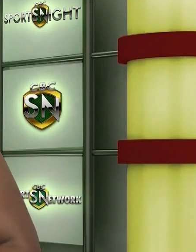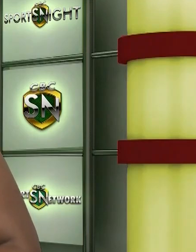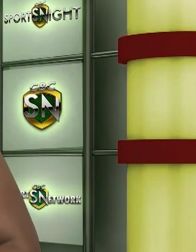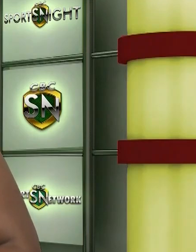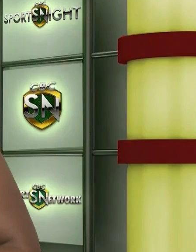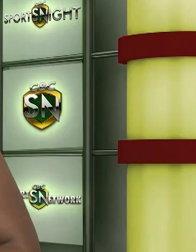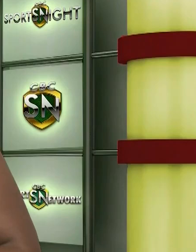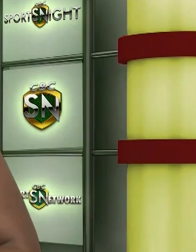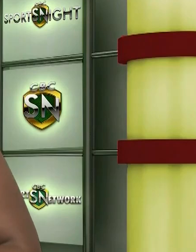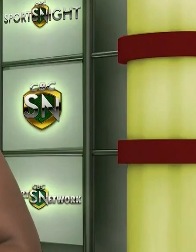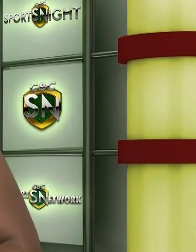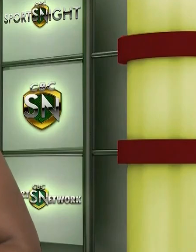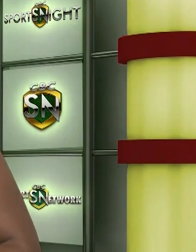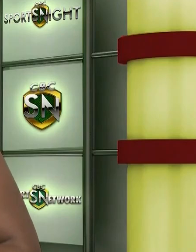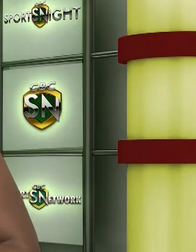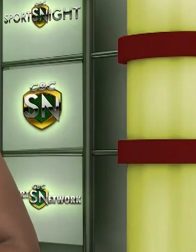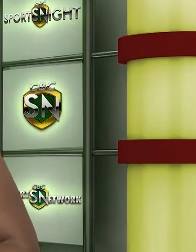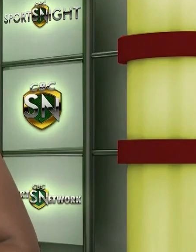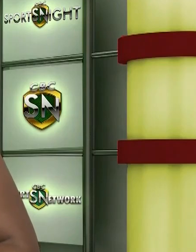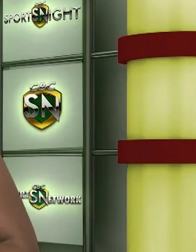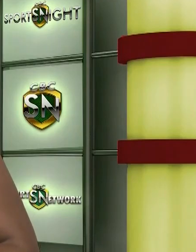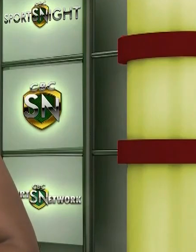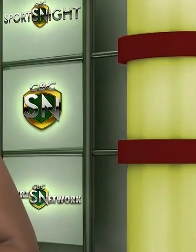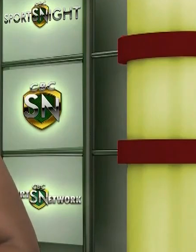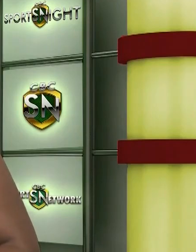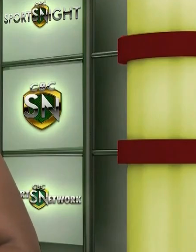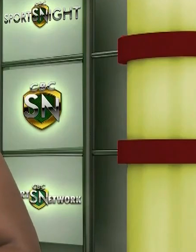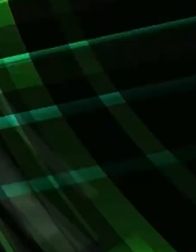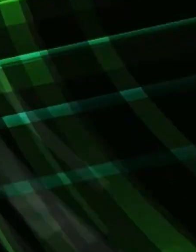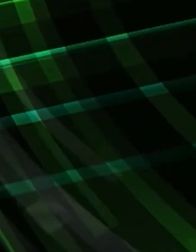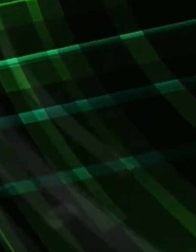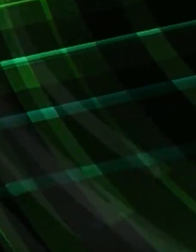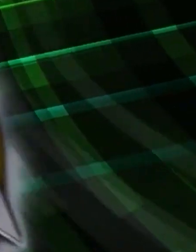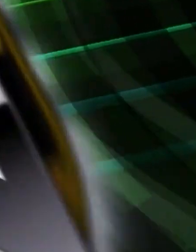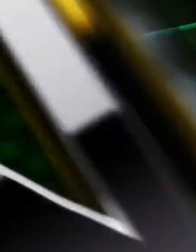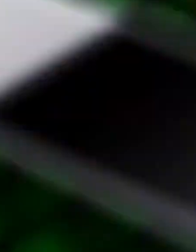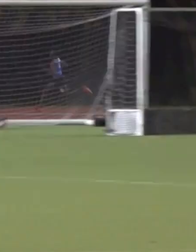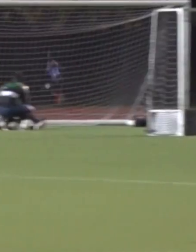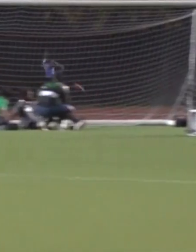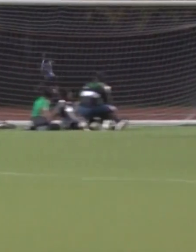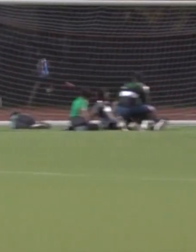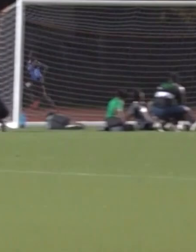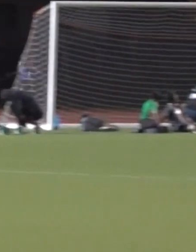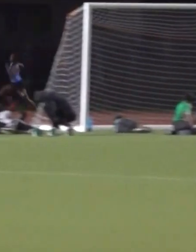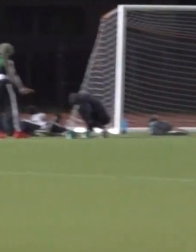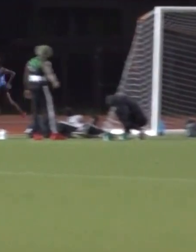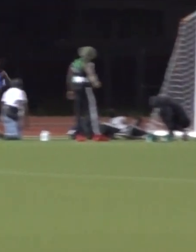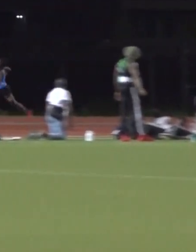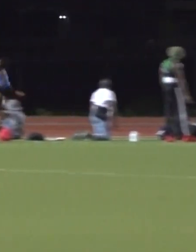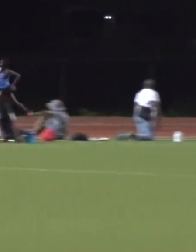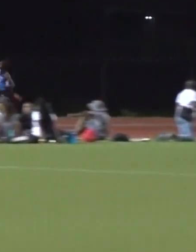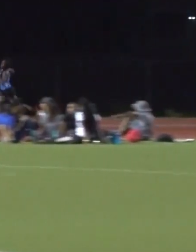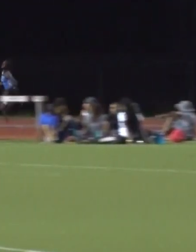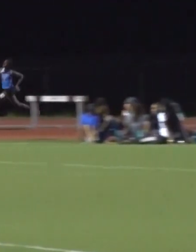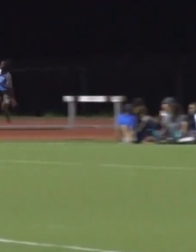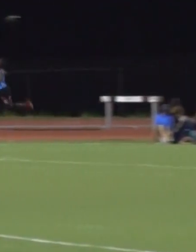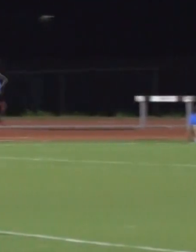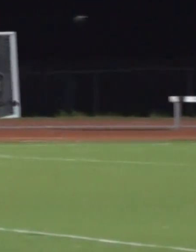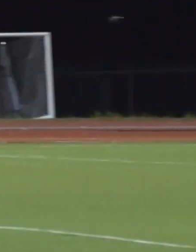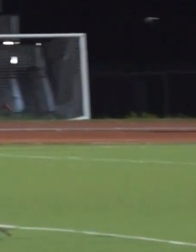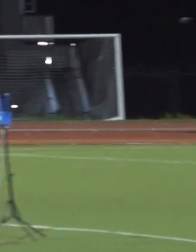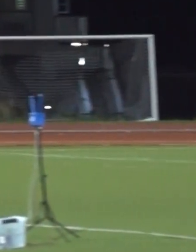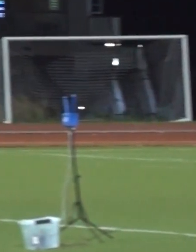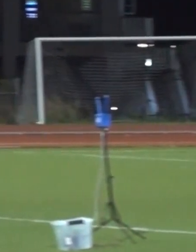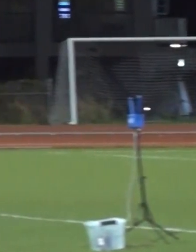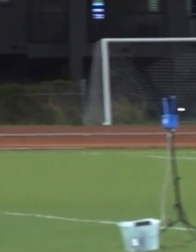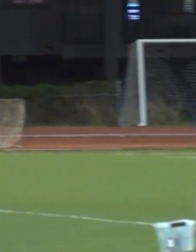200s being the focus on the final night. The 200s will be our focus, and here comes a full